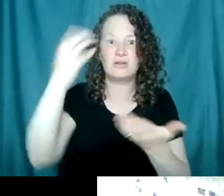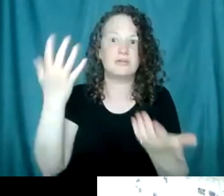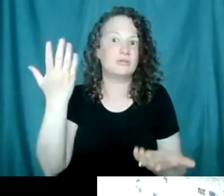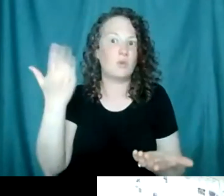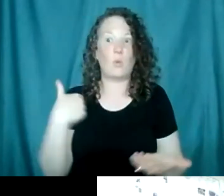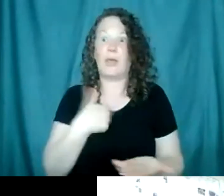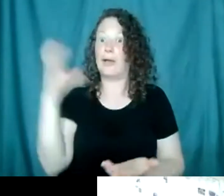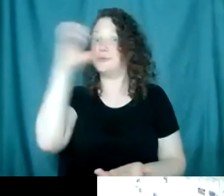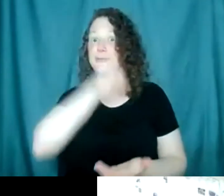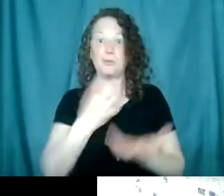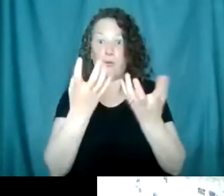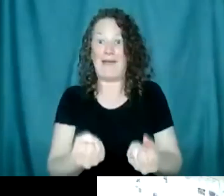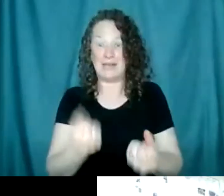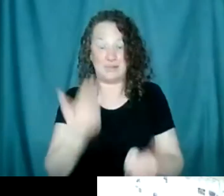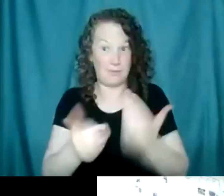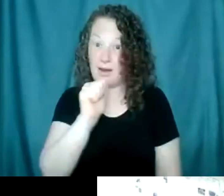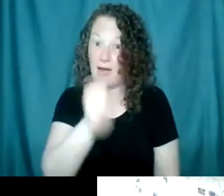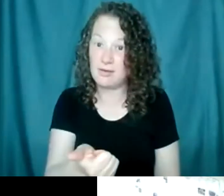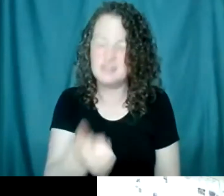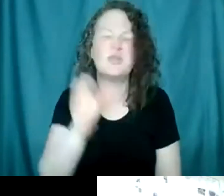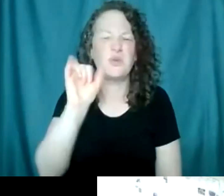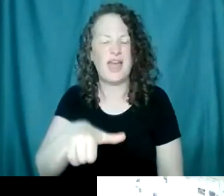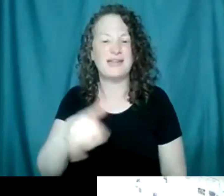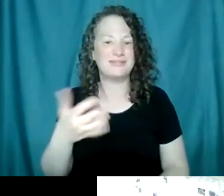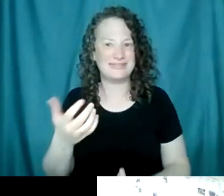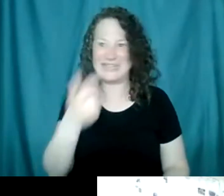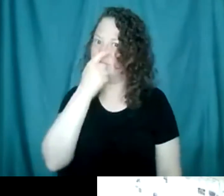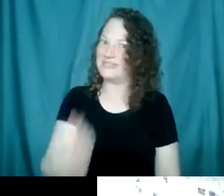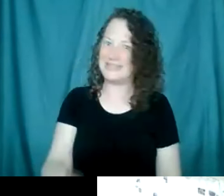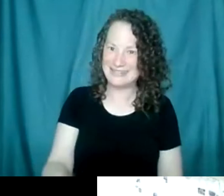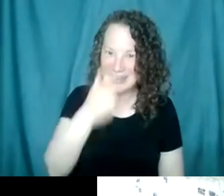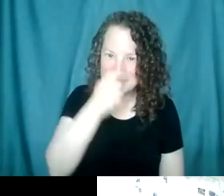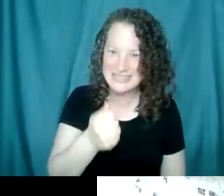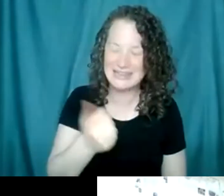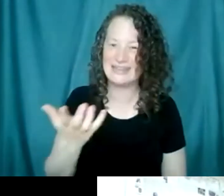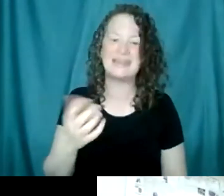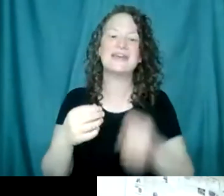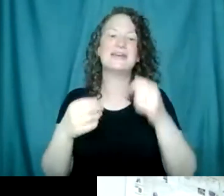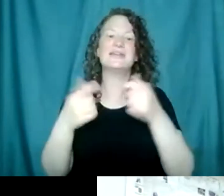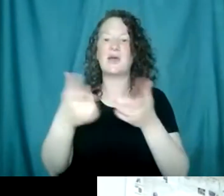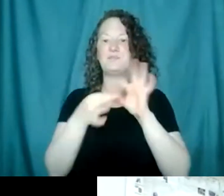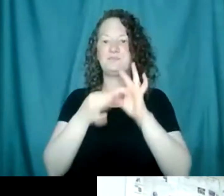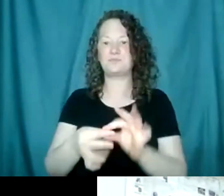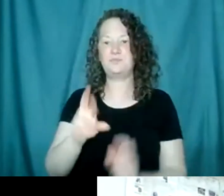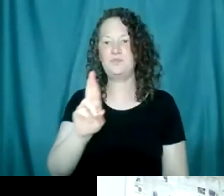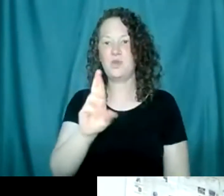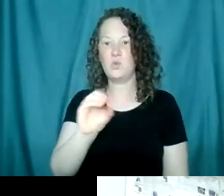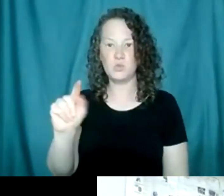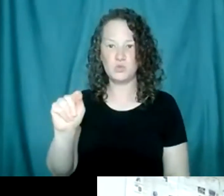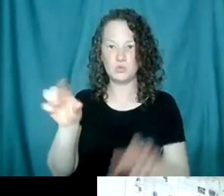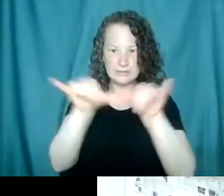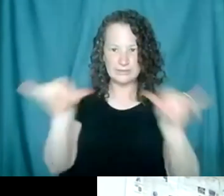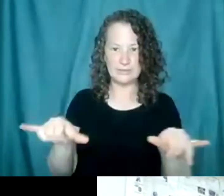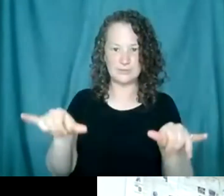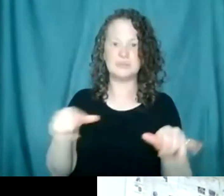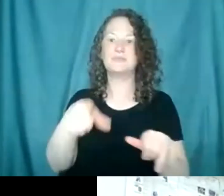everything that we're seeing, which is very interesting. It's so interesting. And so with root systems, there's this